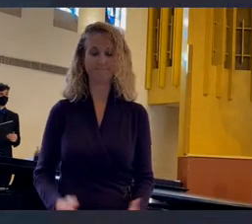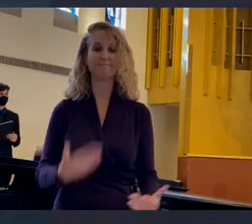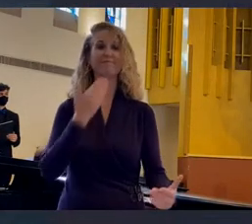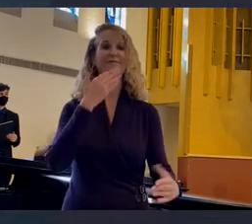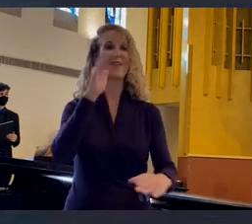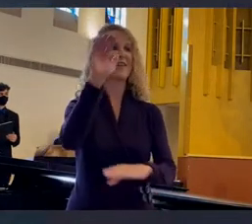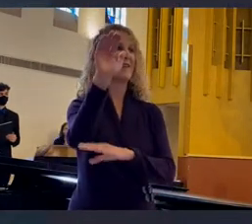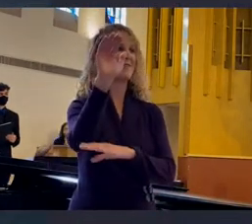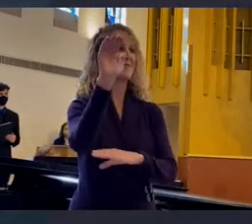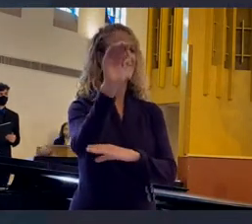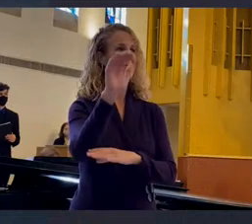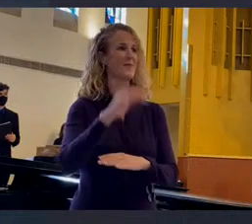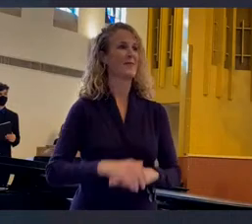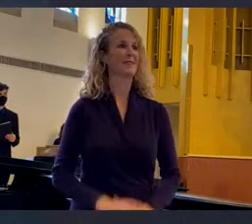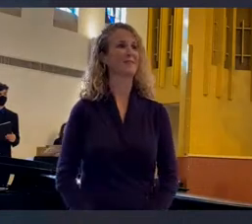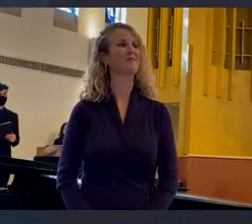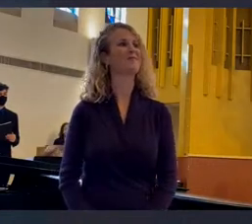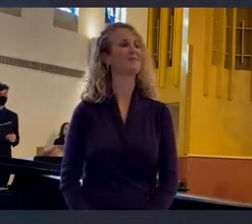Good afternoon.